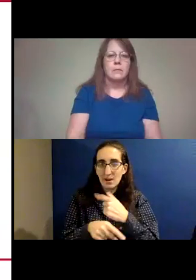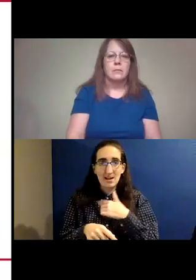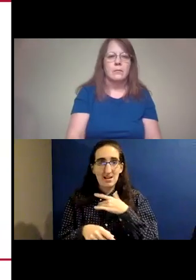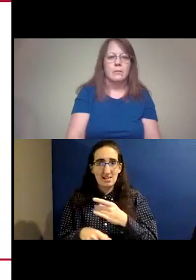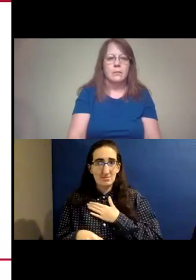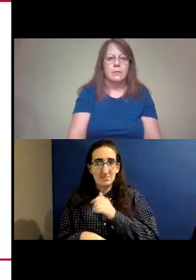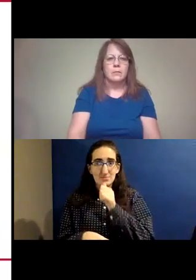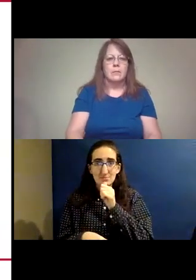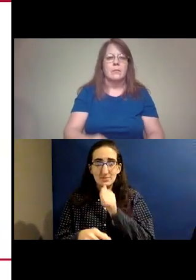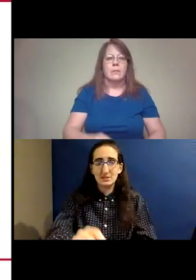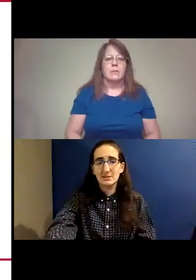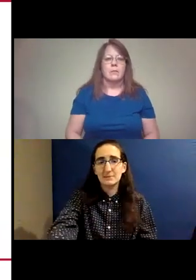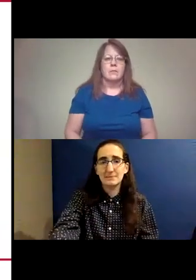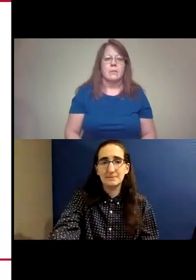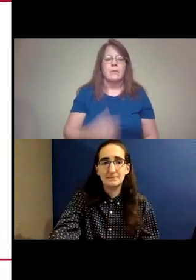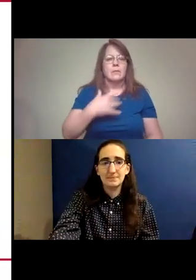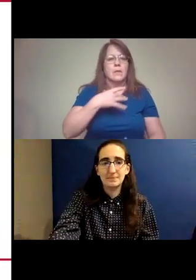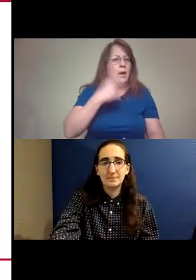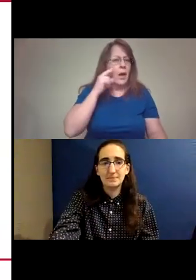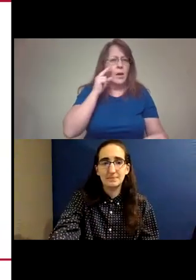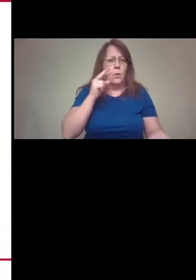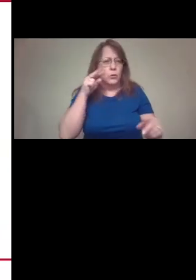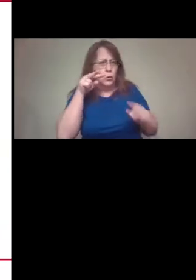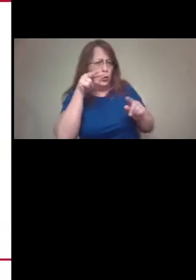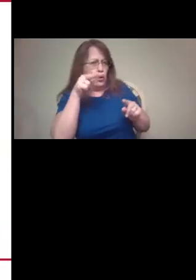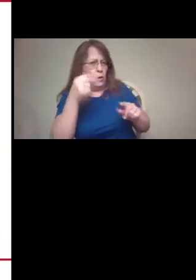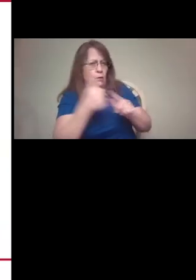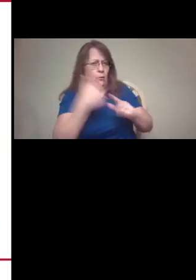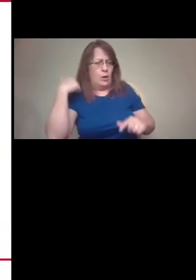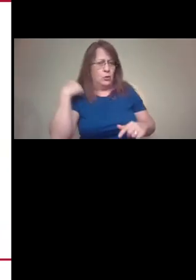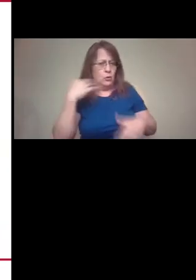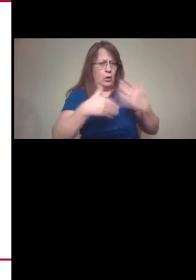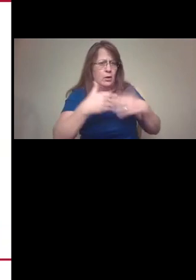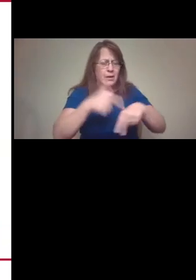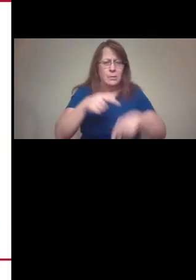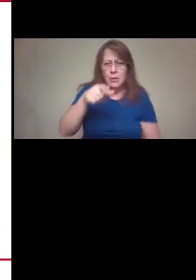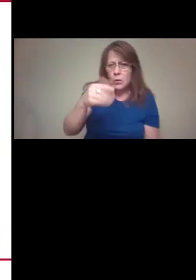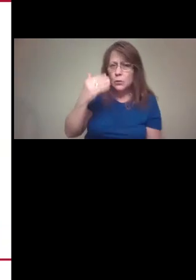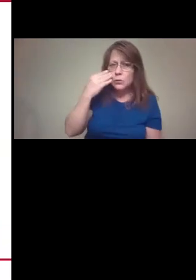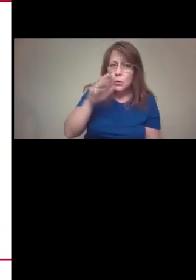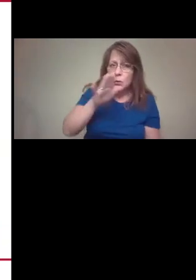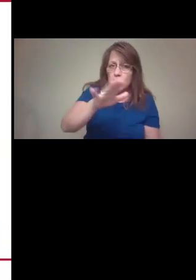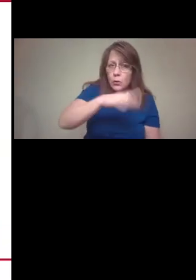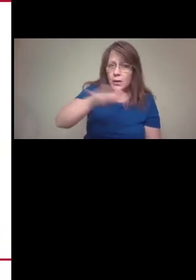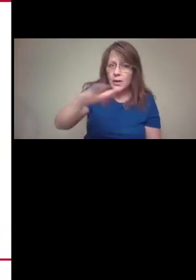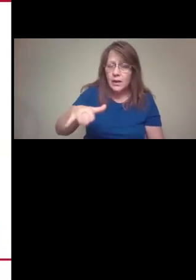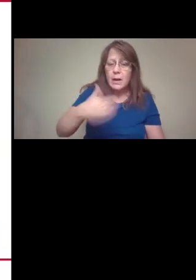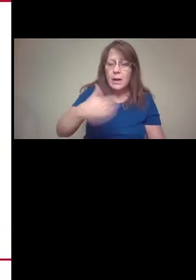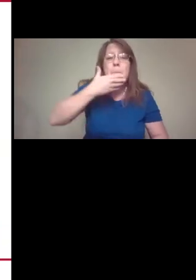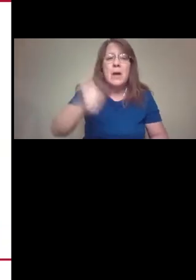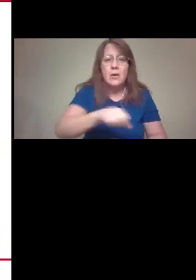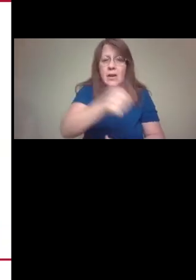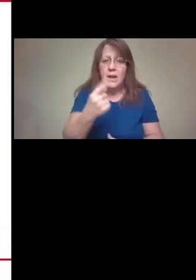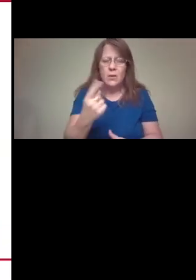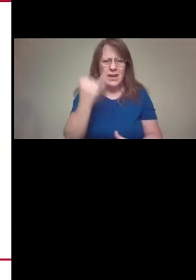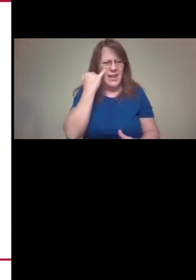privacy. I don't want you looking over my shoulder all the time. But you know your kid better than anybody else. And if you think he's acting different than